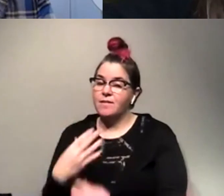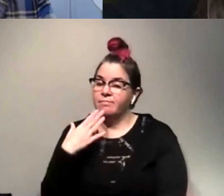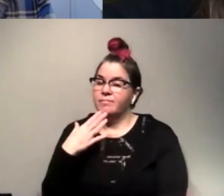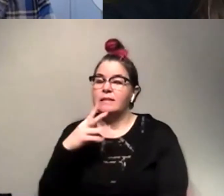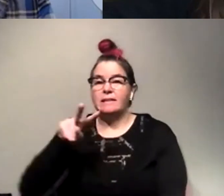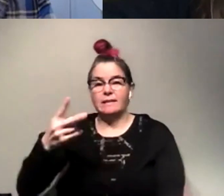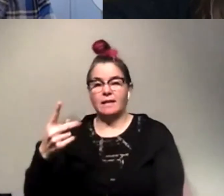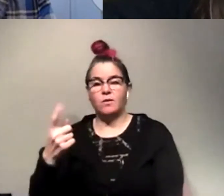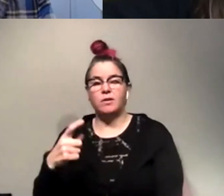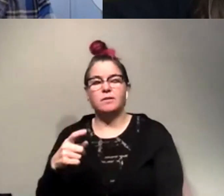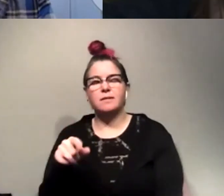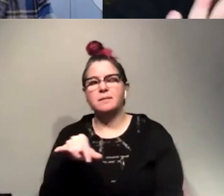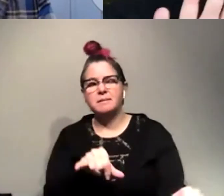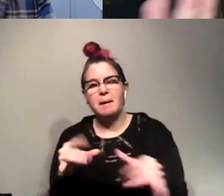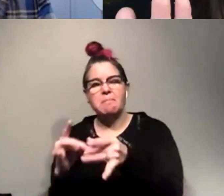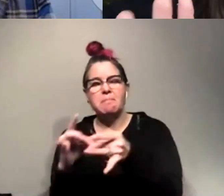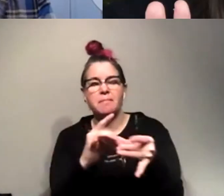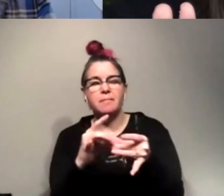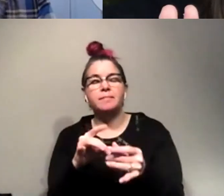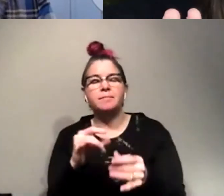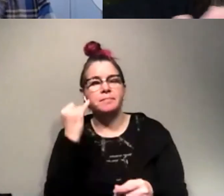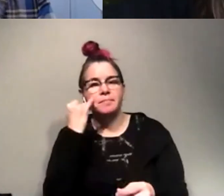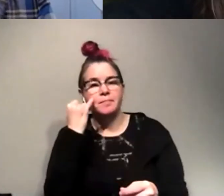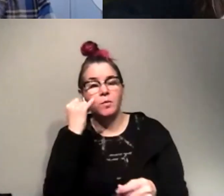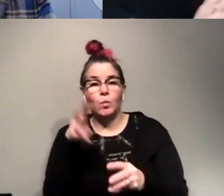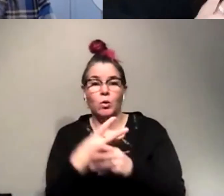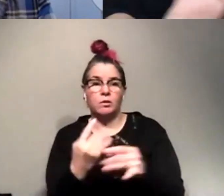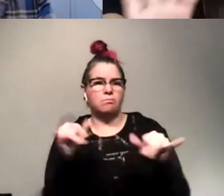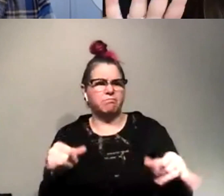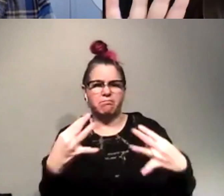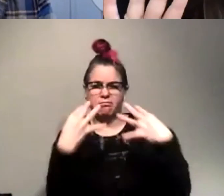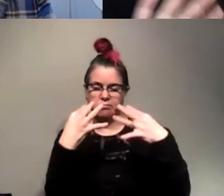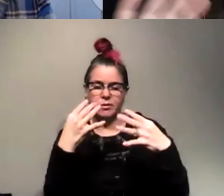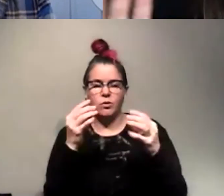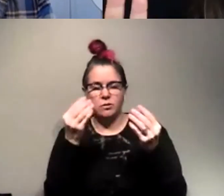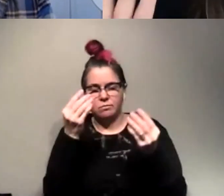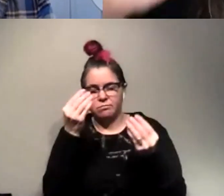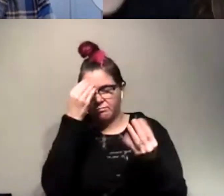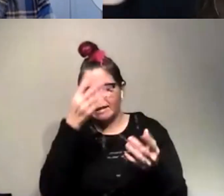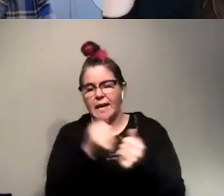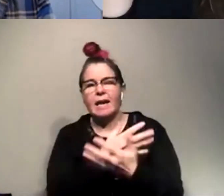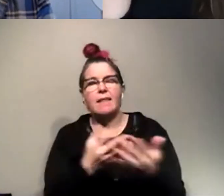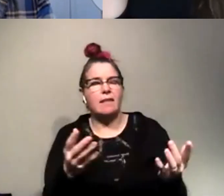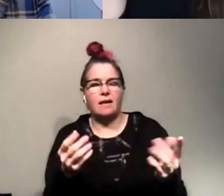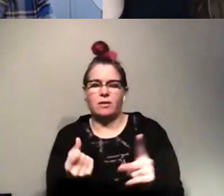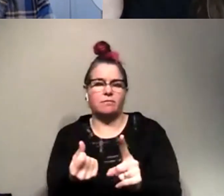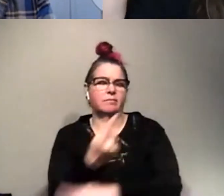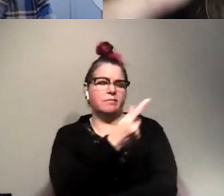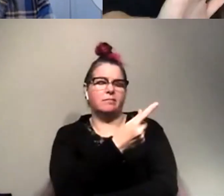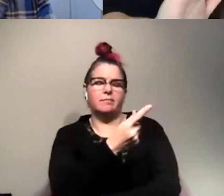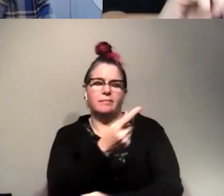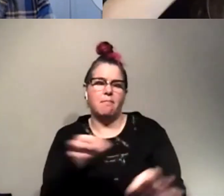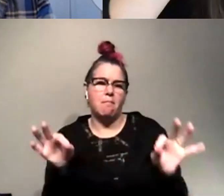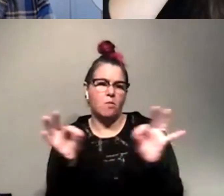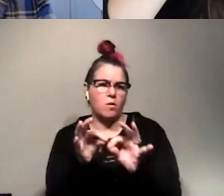question is somewhat related. If you still have everybody's attention in the world, but you can tell them anything about anything, it can be as big picture, significant, important,